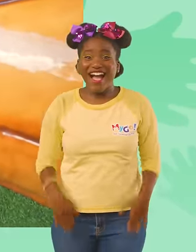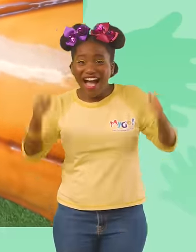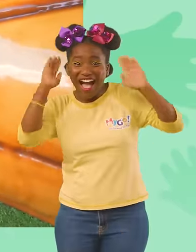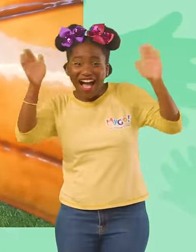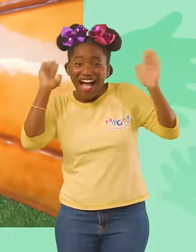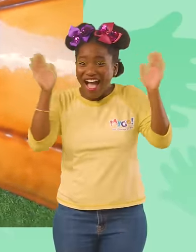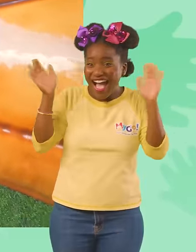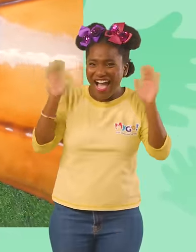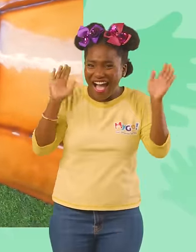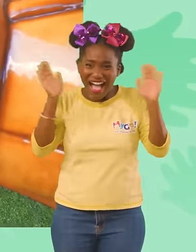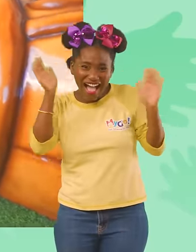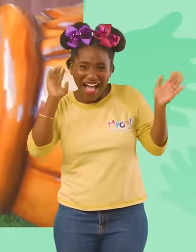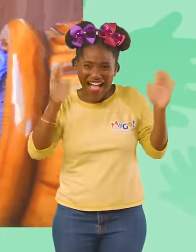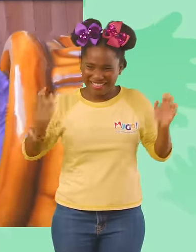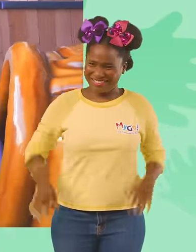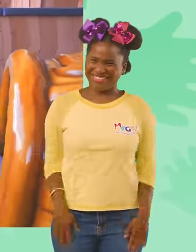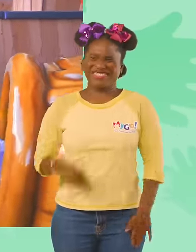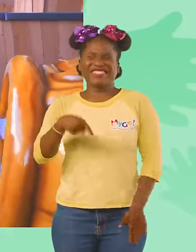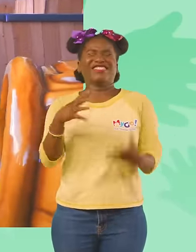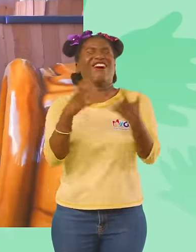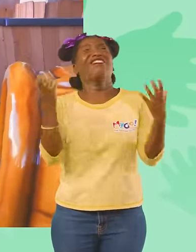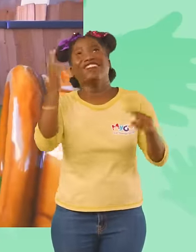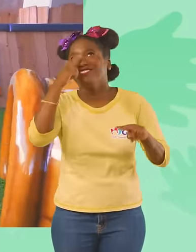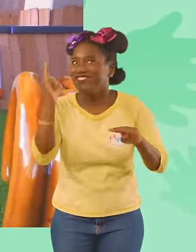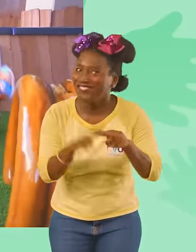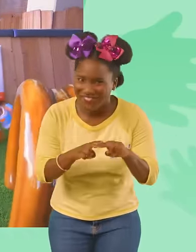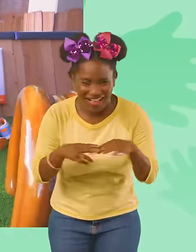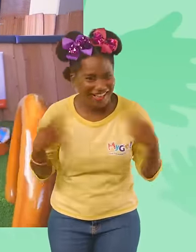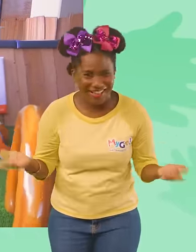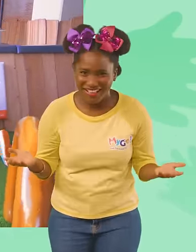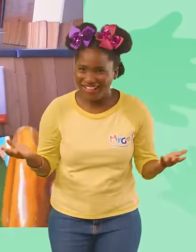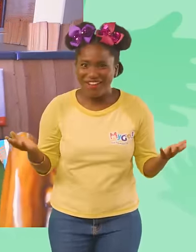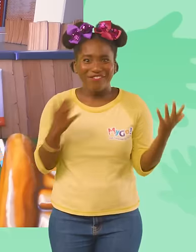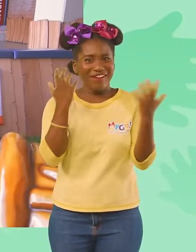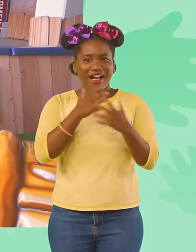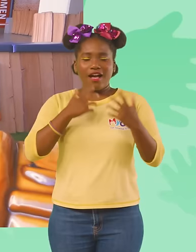Hello. Hey. This is so much fun. Whoa.